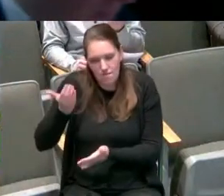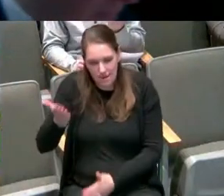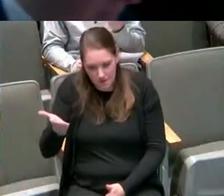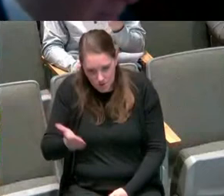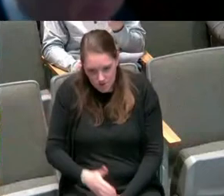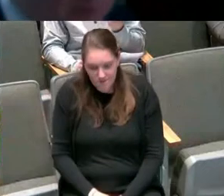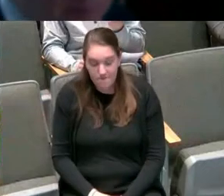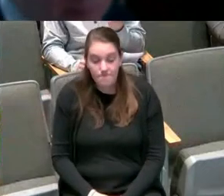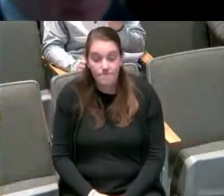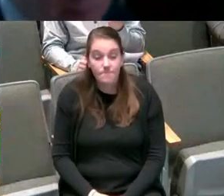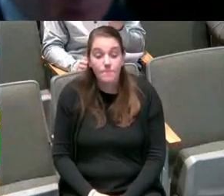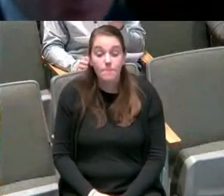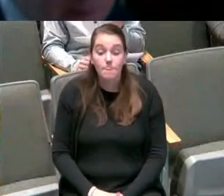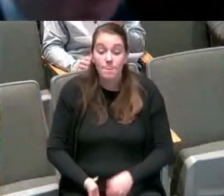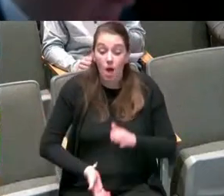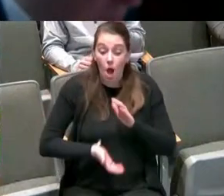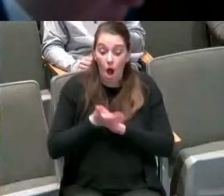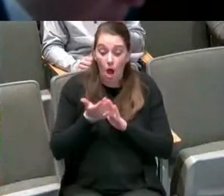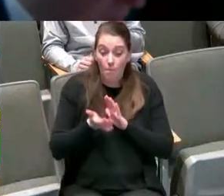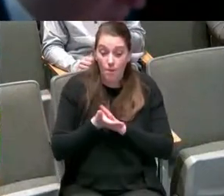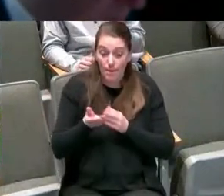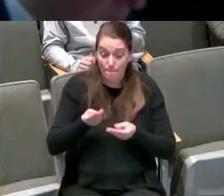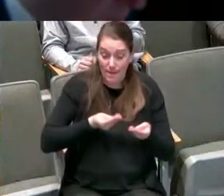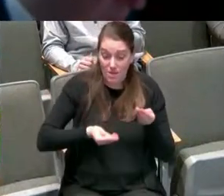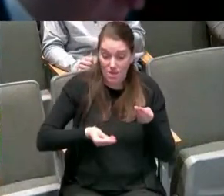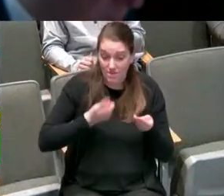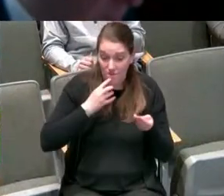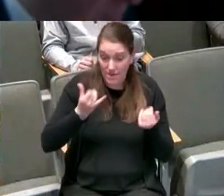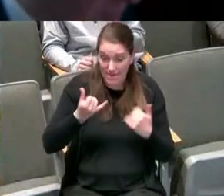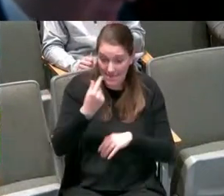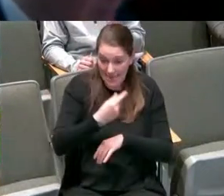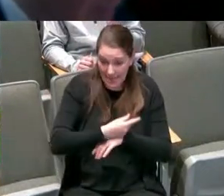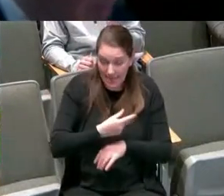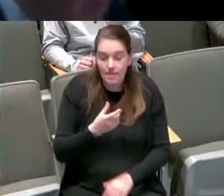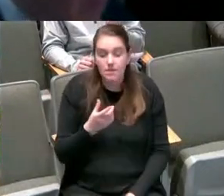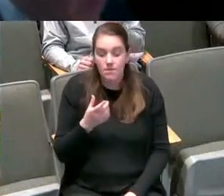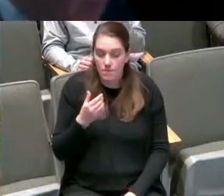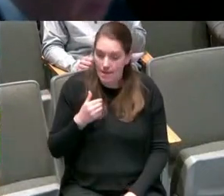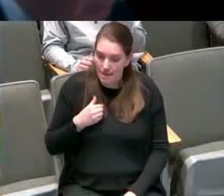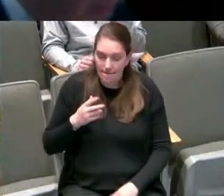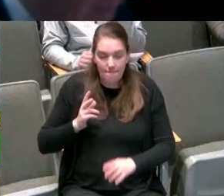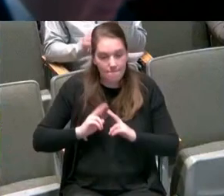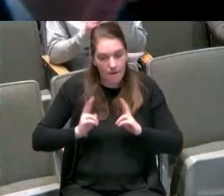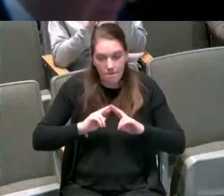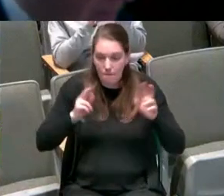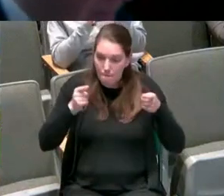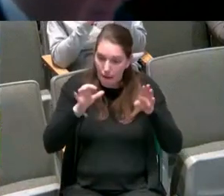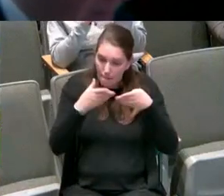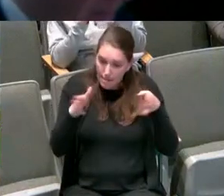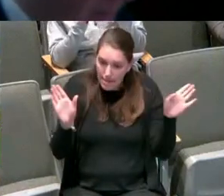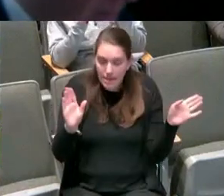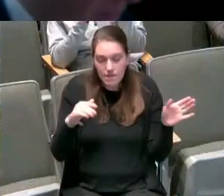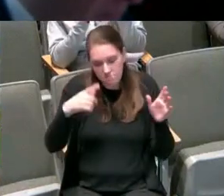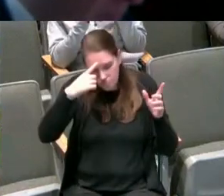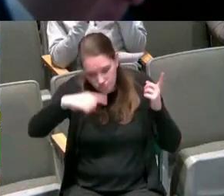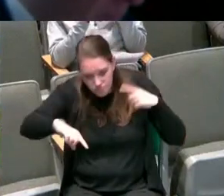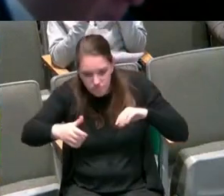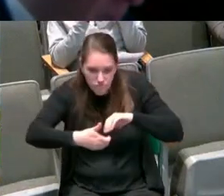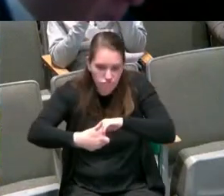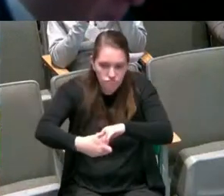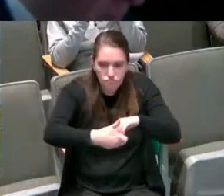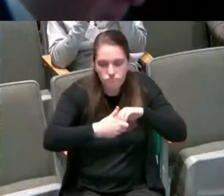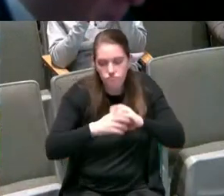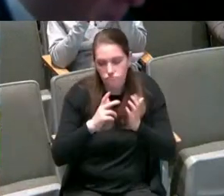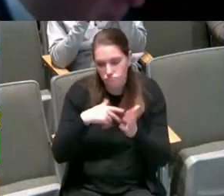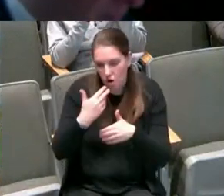the operating budget presented today was developed through a very public and very collaborative process one that involved contributions from